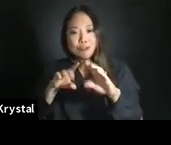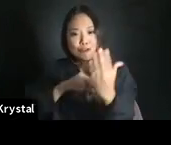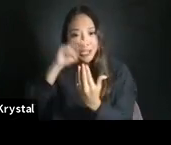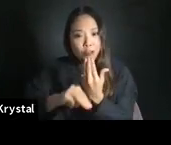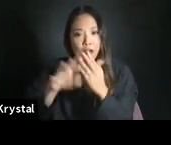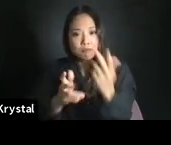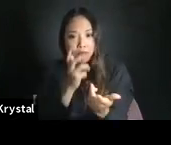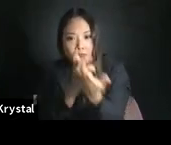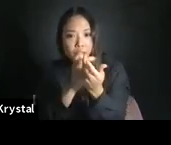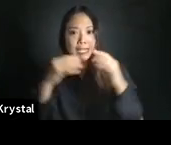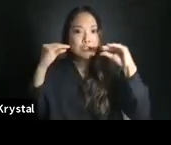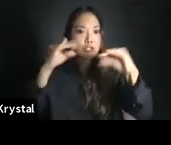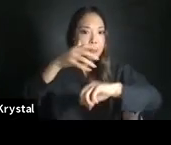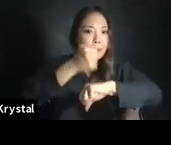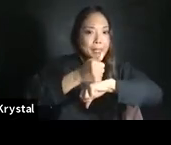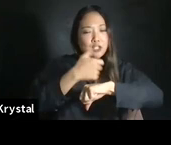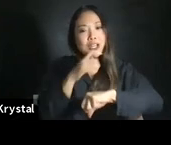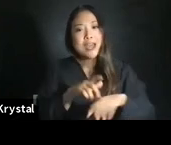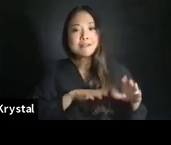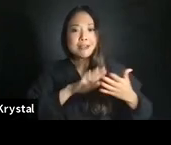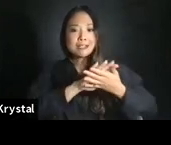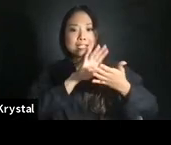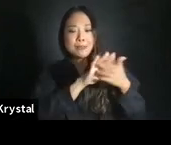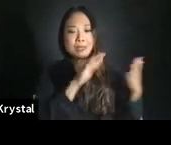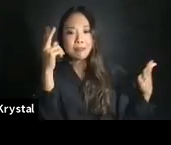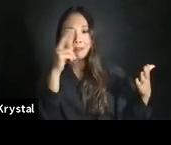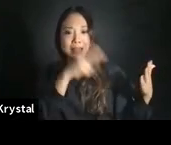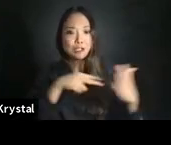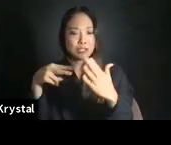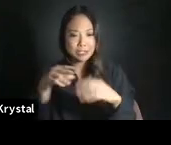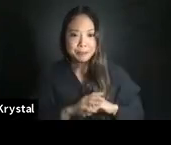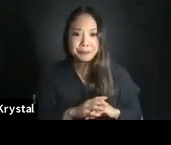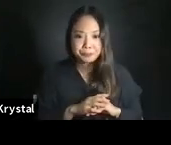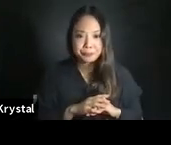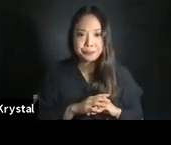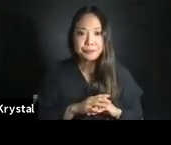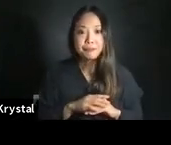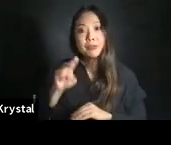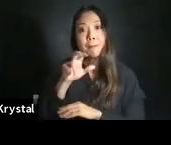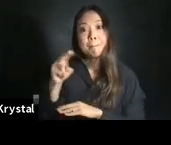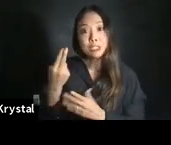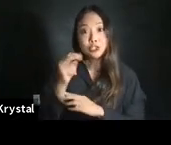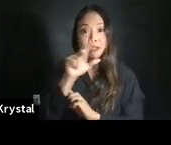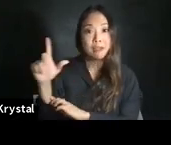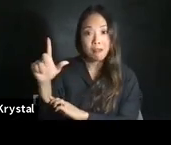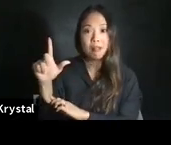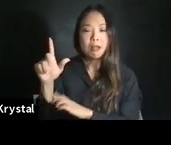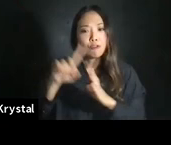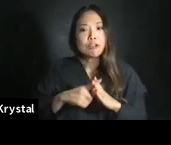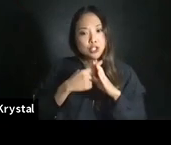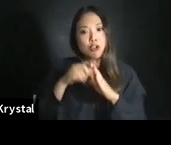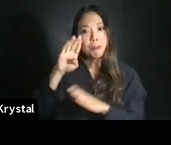mission hill is also one of the original bps pilot schools which allows certain autonomies however the